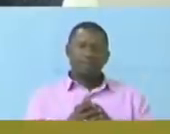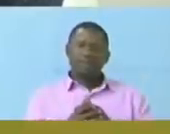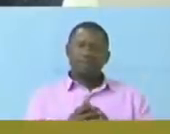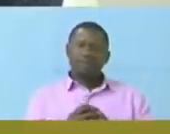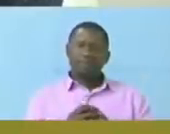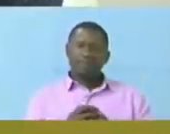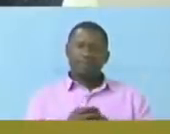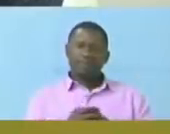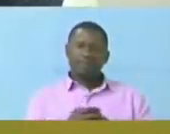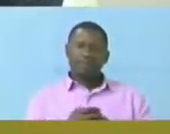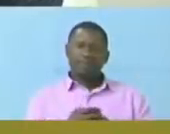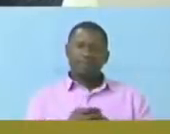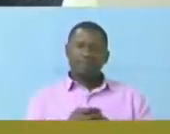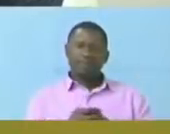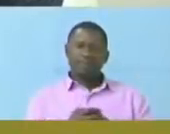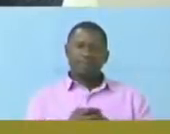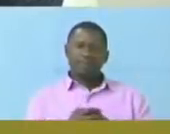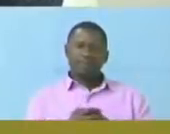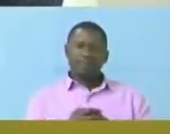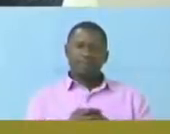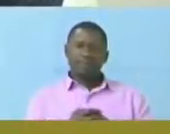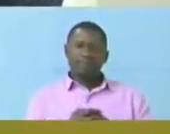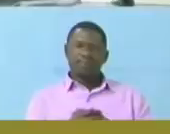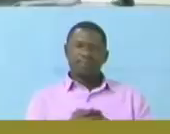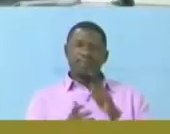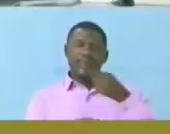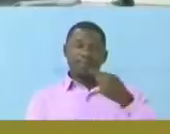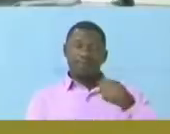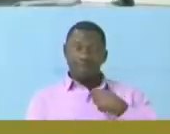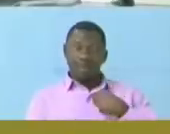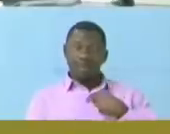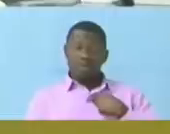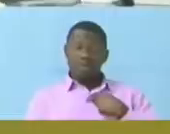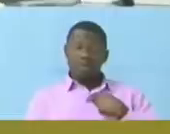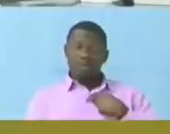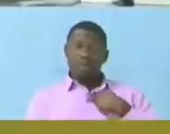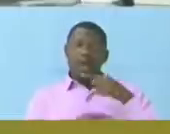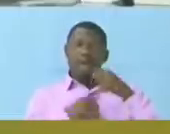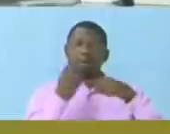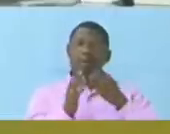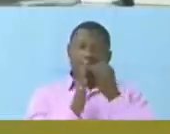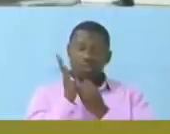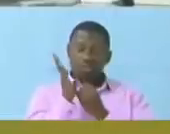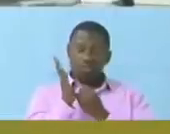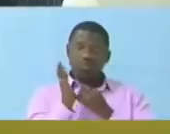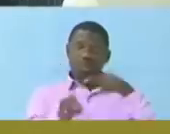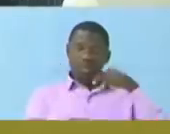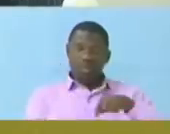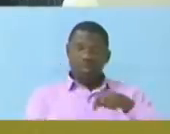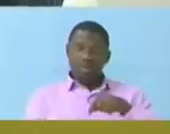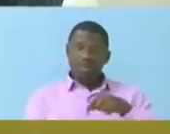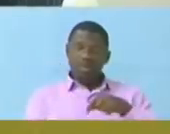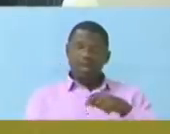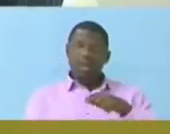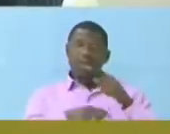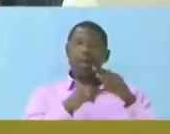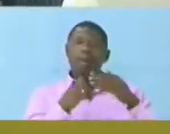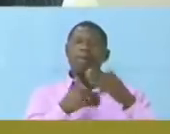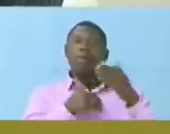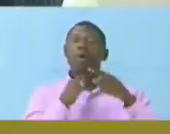koléa kono nté bondi wala damé. For me the issue here the premier comment jang is more about